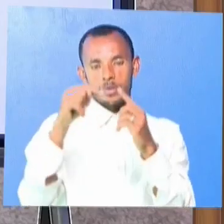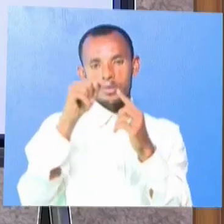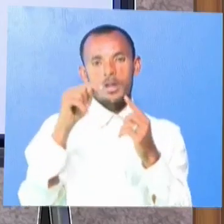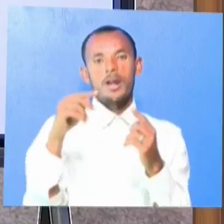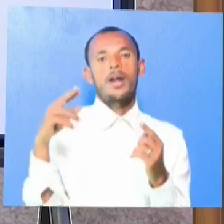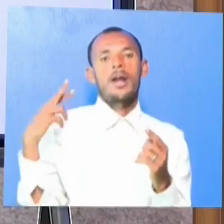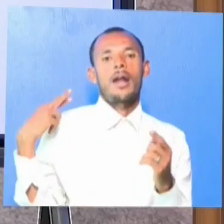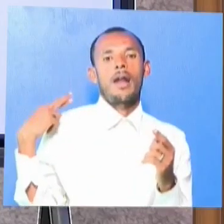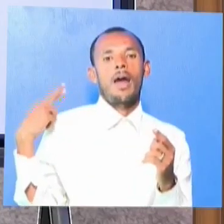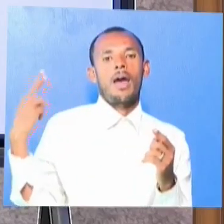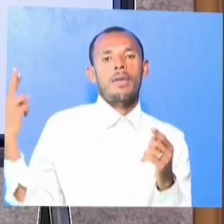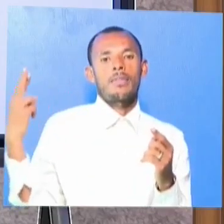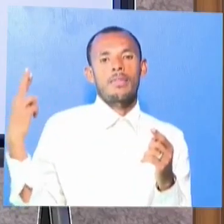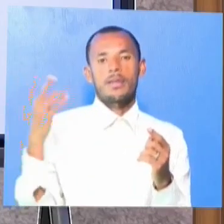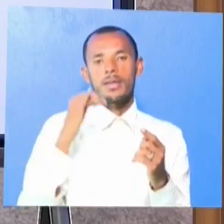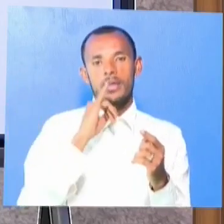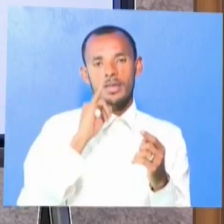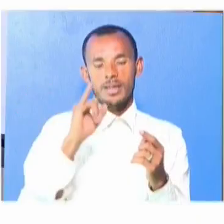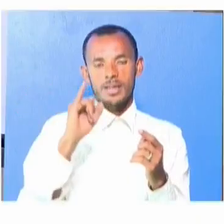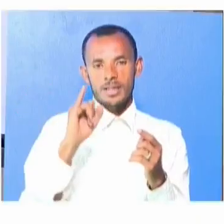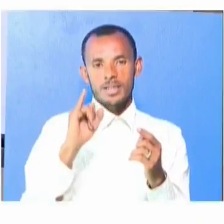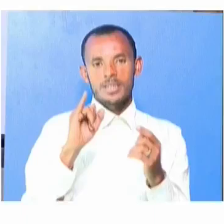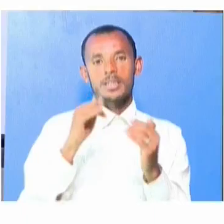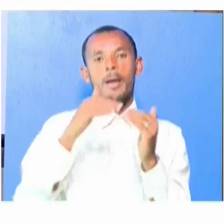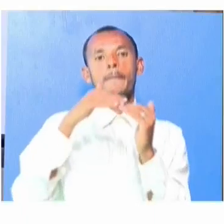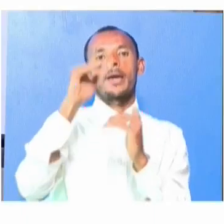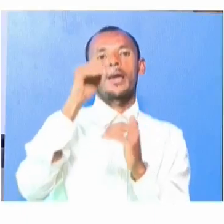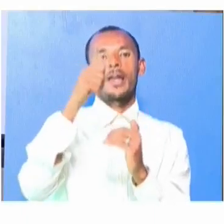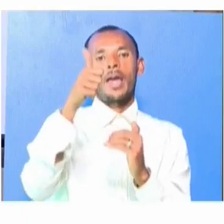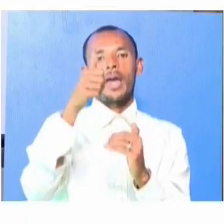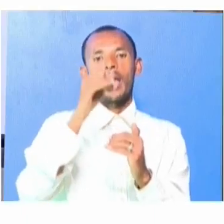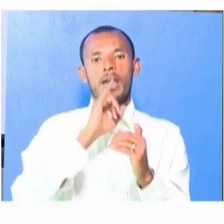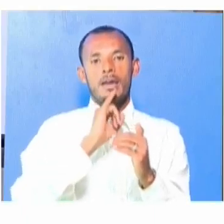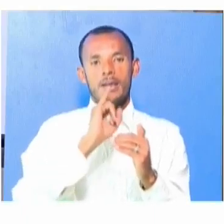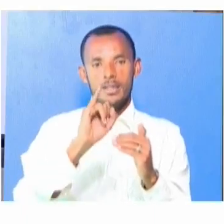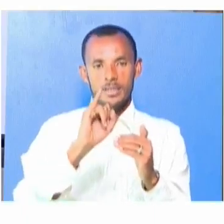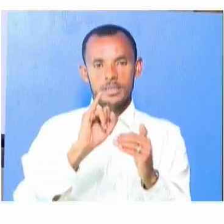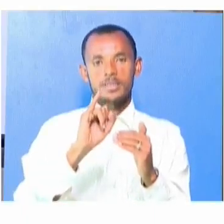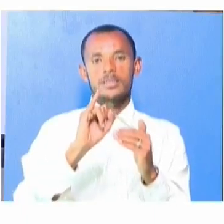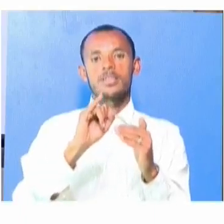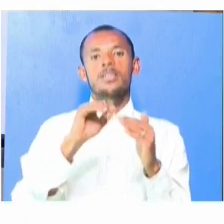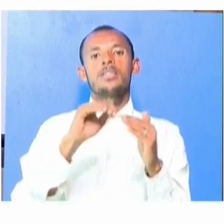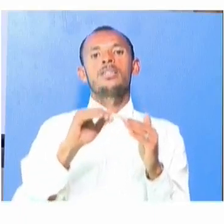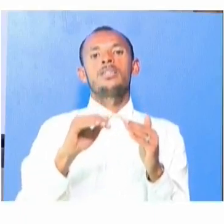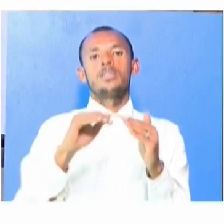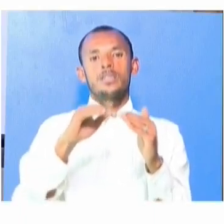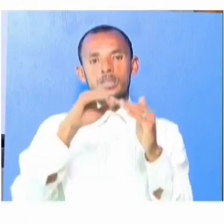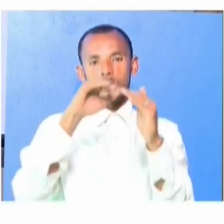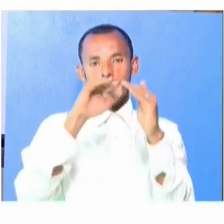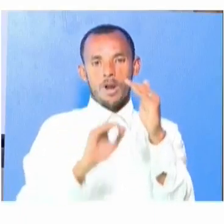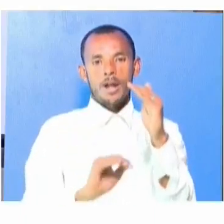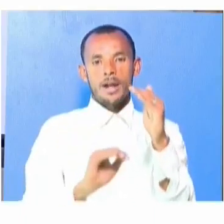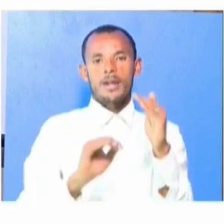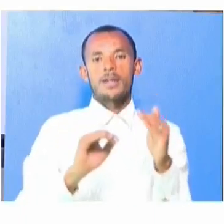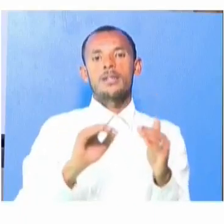number. A is smaller than B. From this, you can see that A is smaller